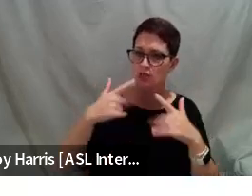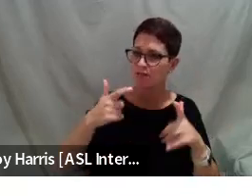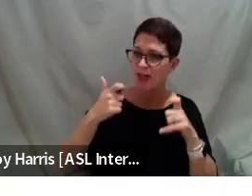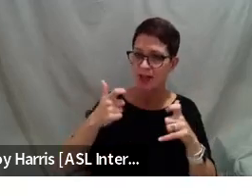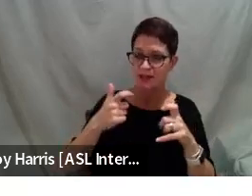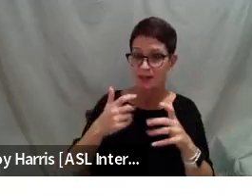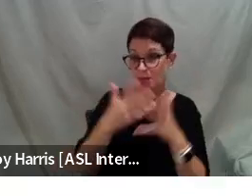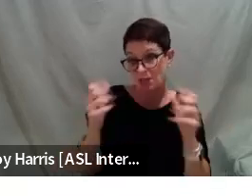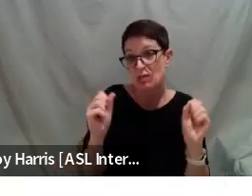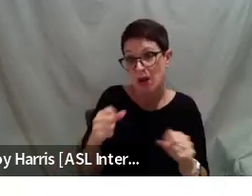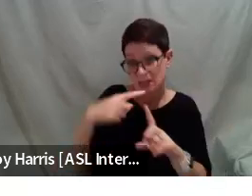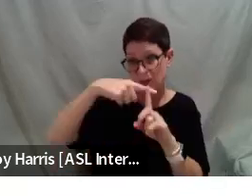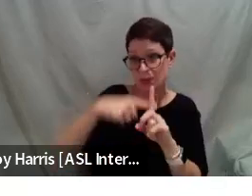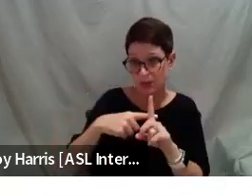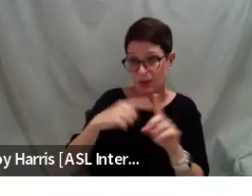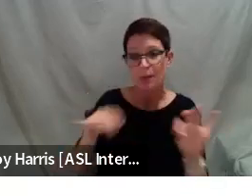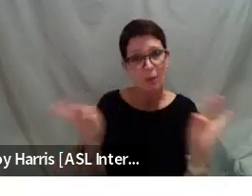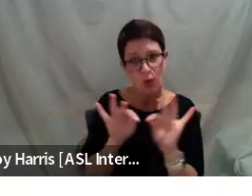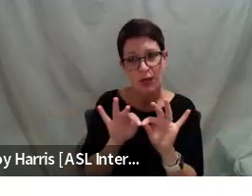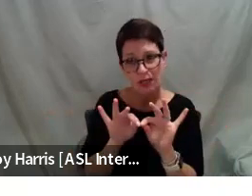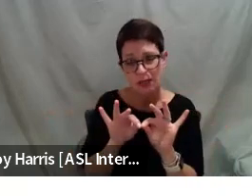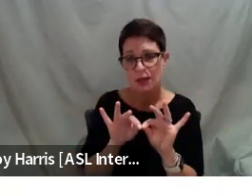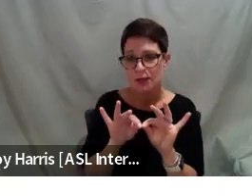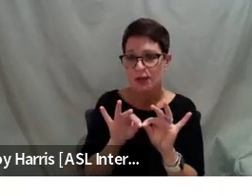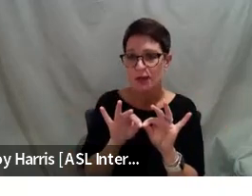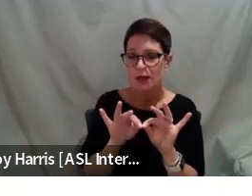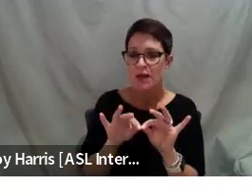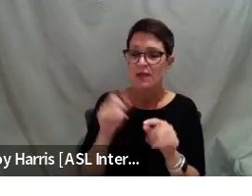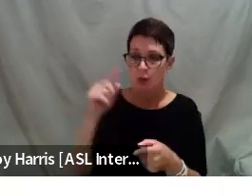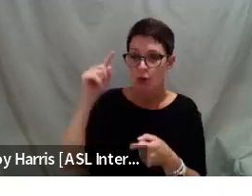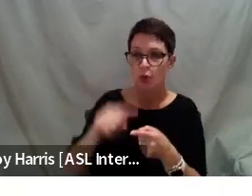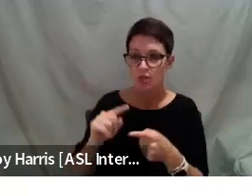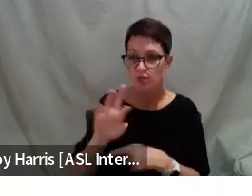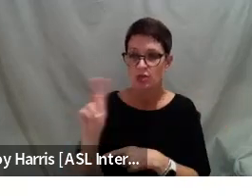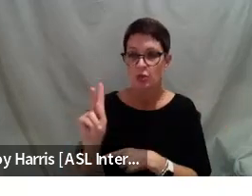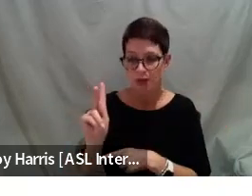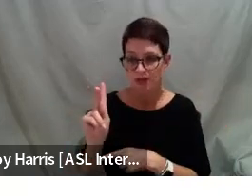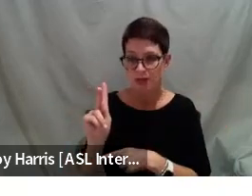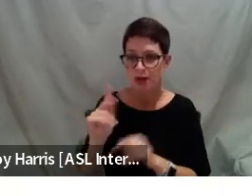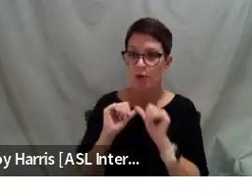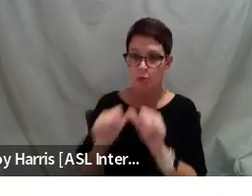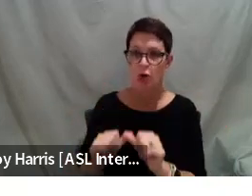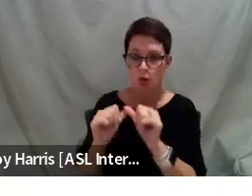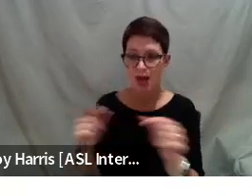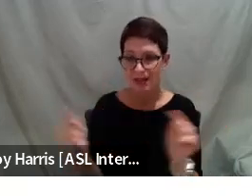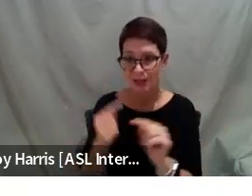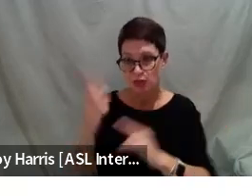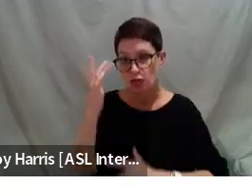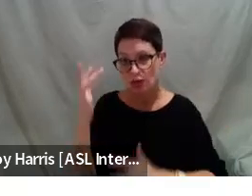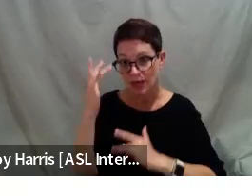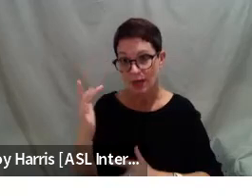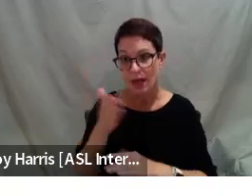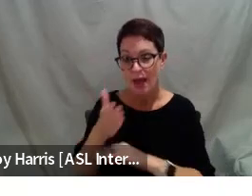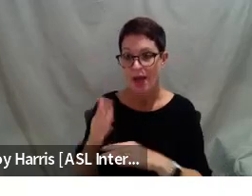as you possibly can, because doing so will reduce the risk of prolonged injury or illness after